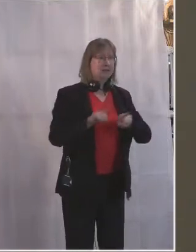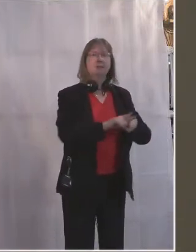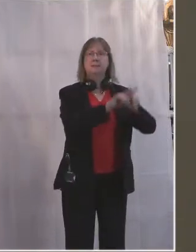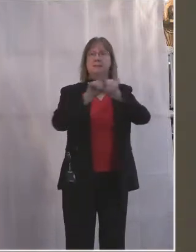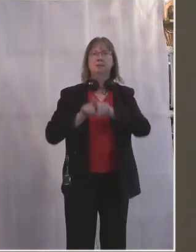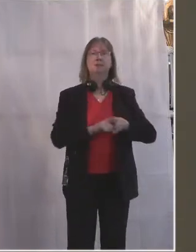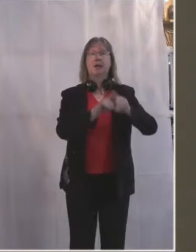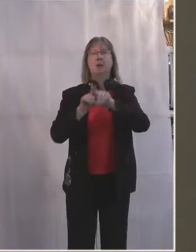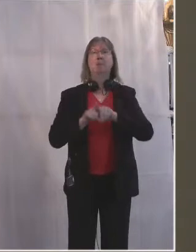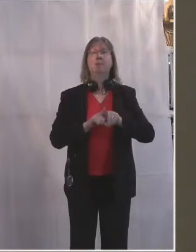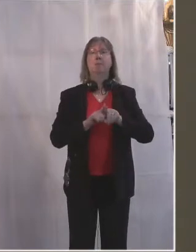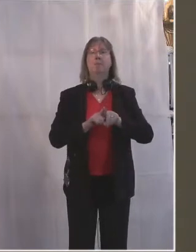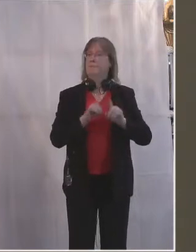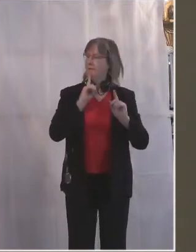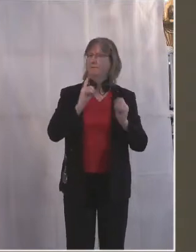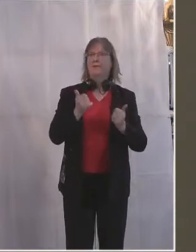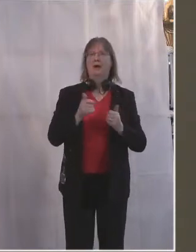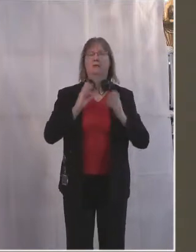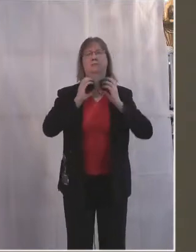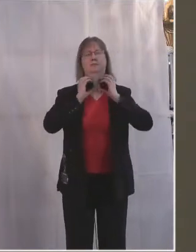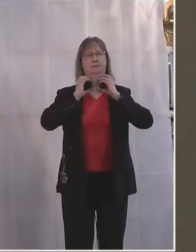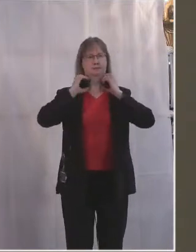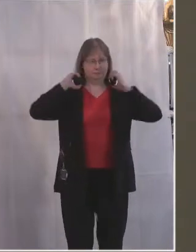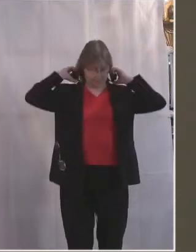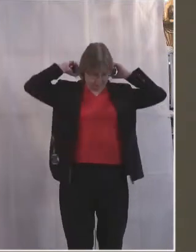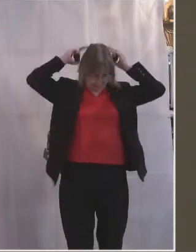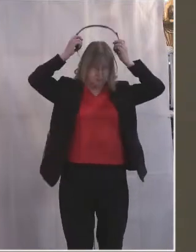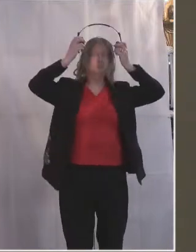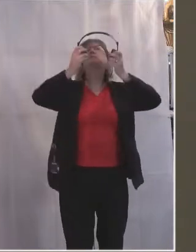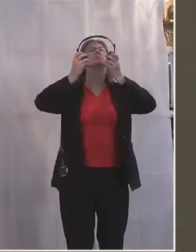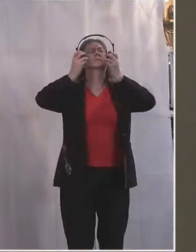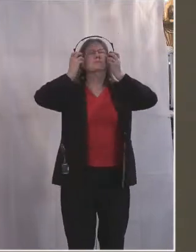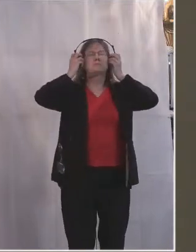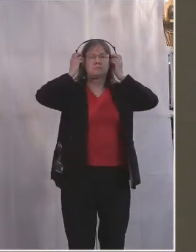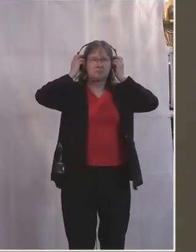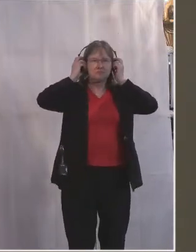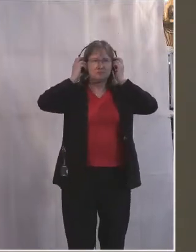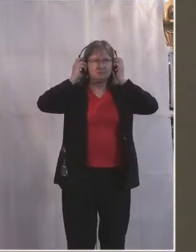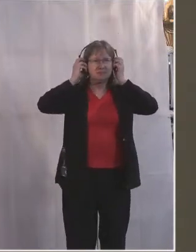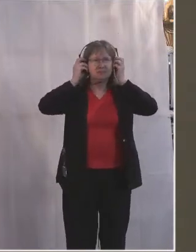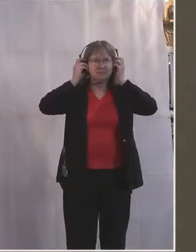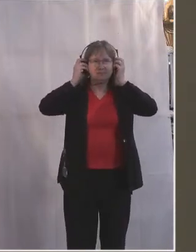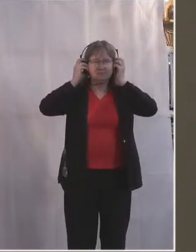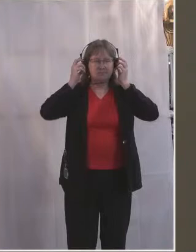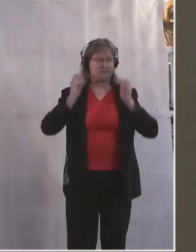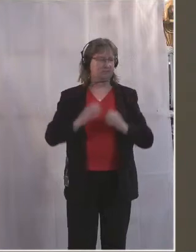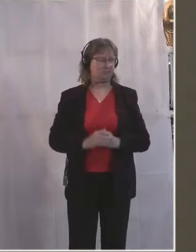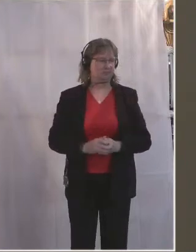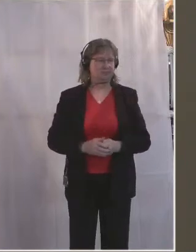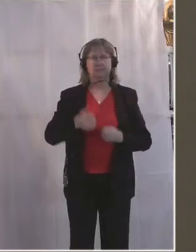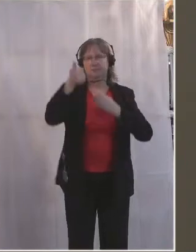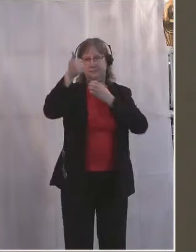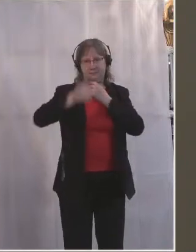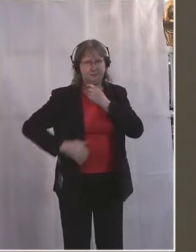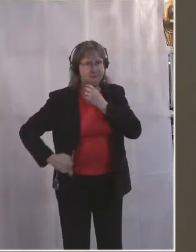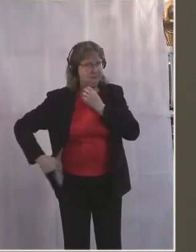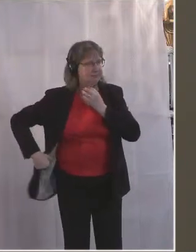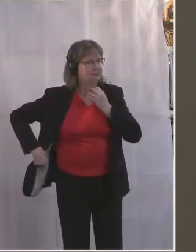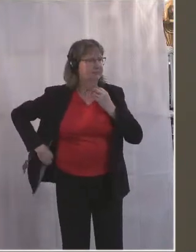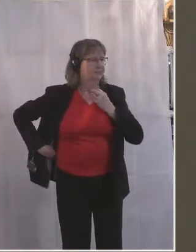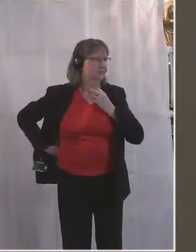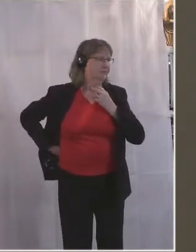level playing field, but frankly we know that isn't the situation out there in reality. So what we need are